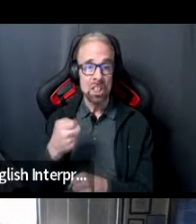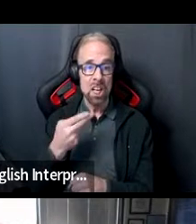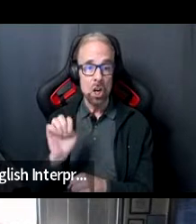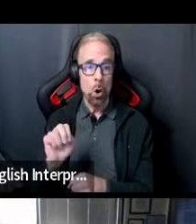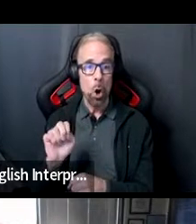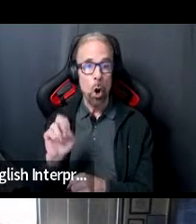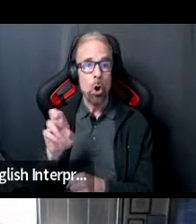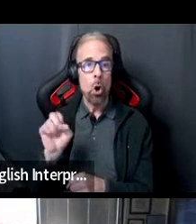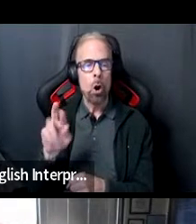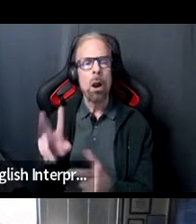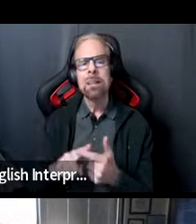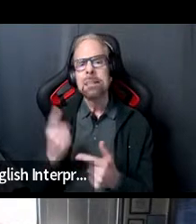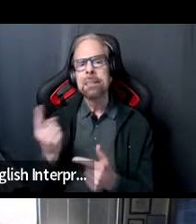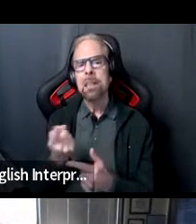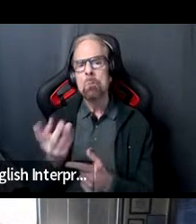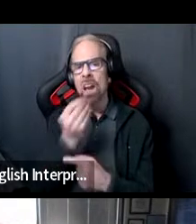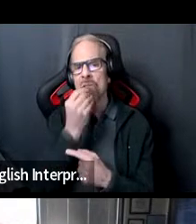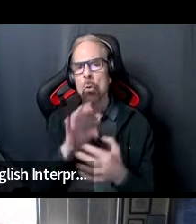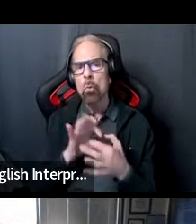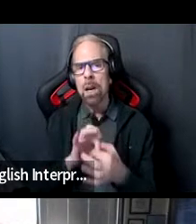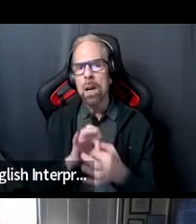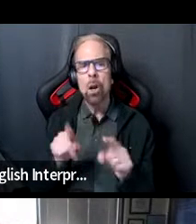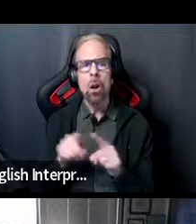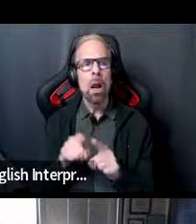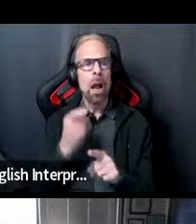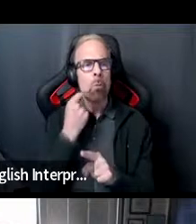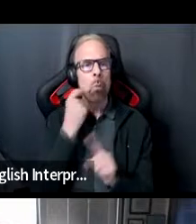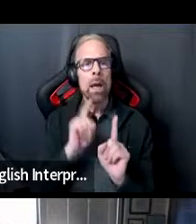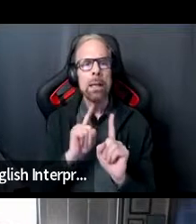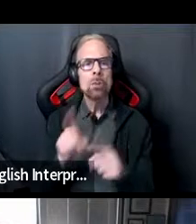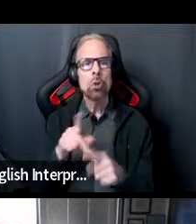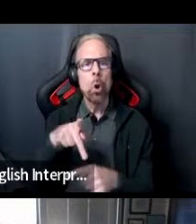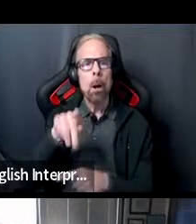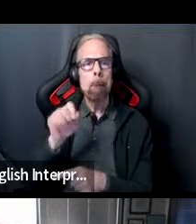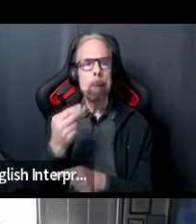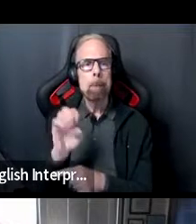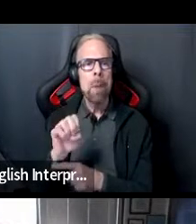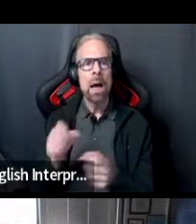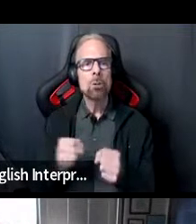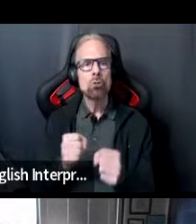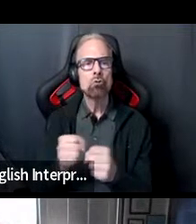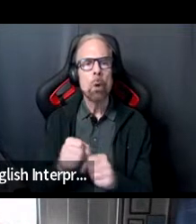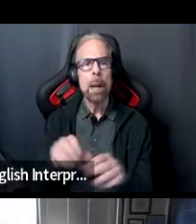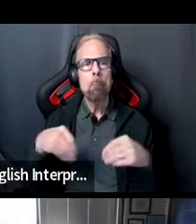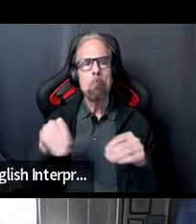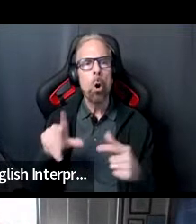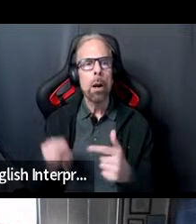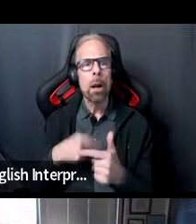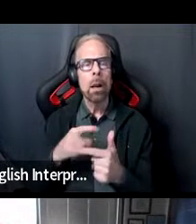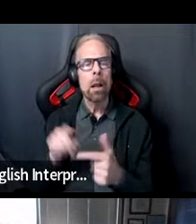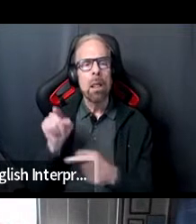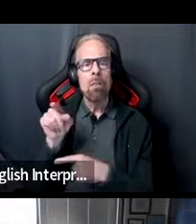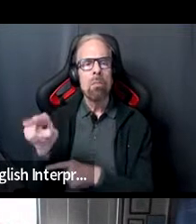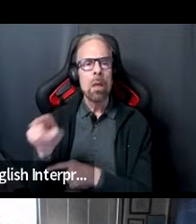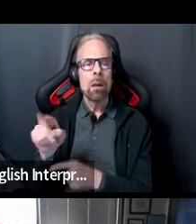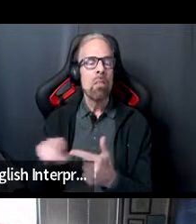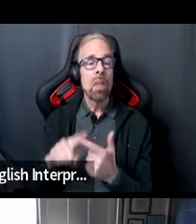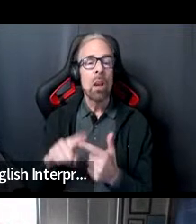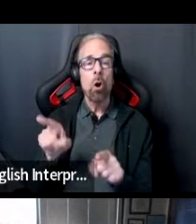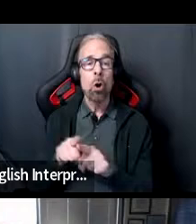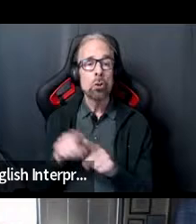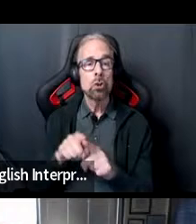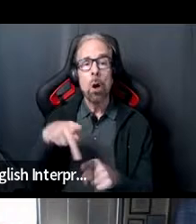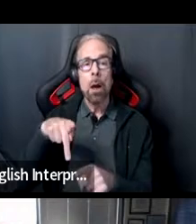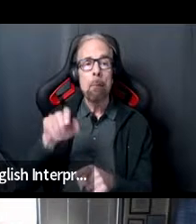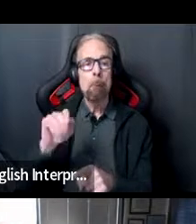something food related as well. I just went to Pine Street Market in Portland for the first time and went to Thai Peacock, and it was excellent. Some of the best